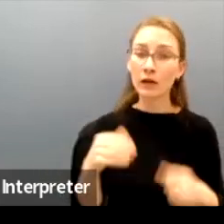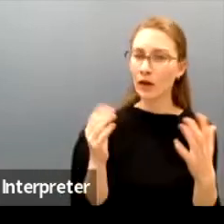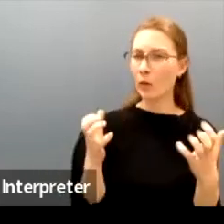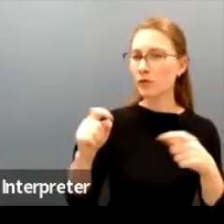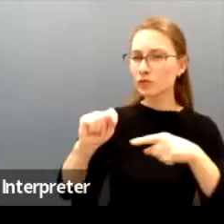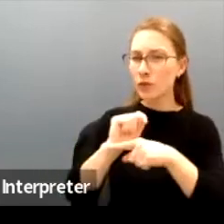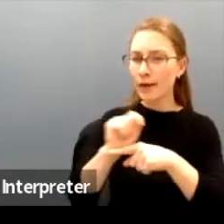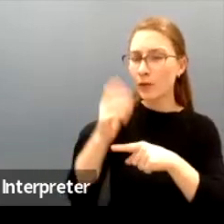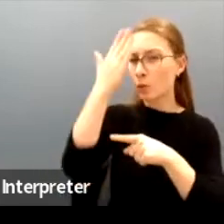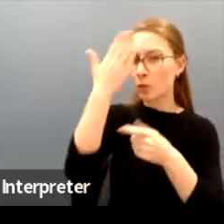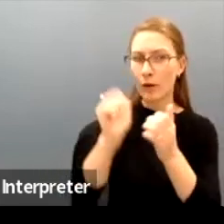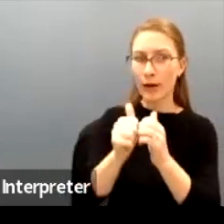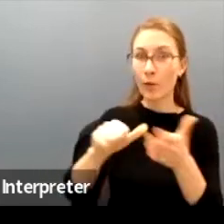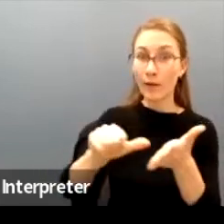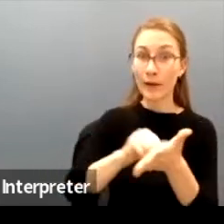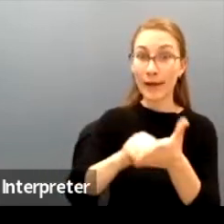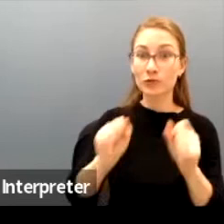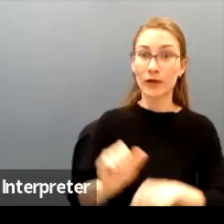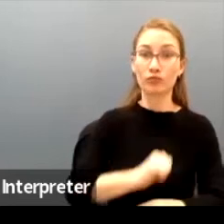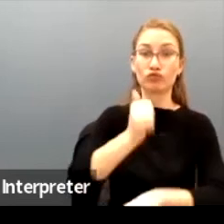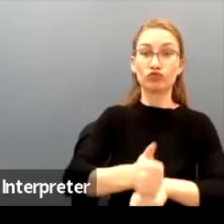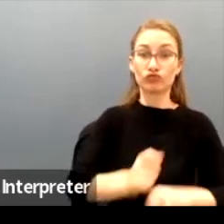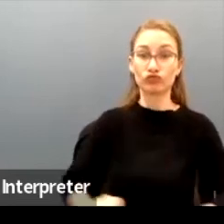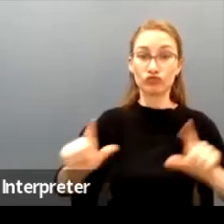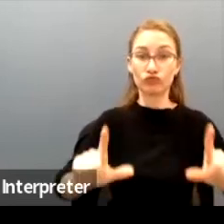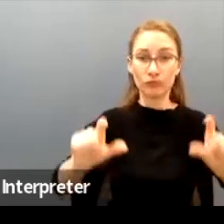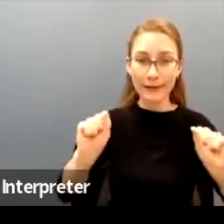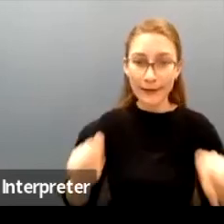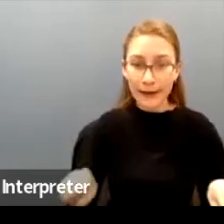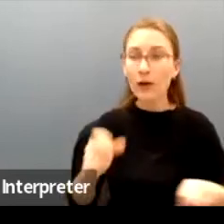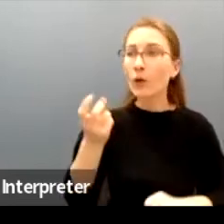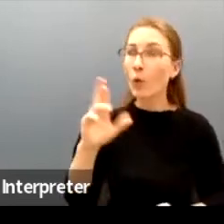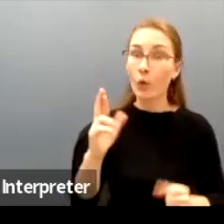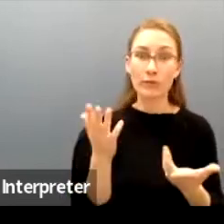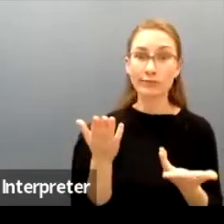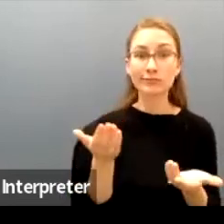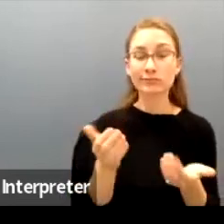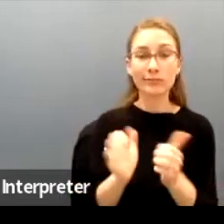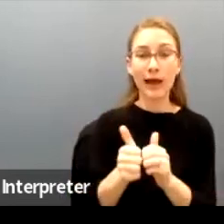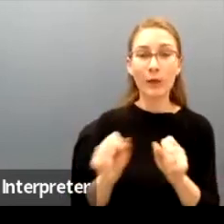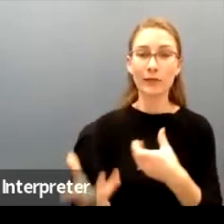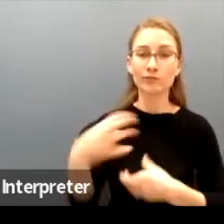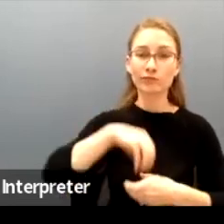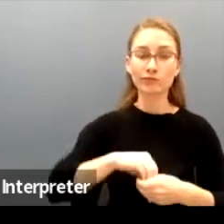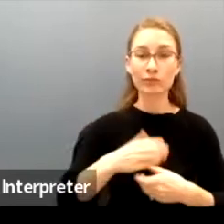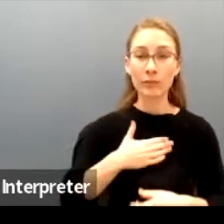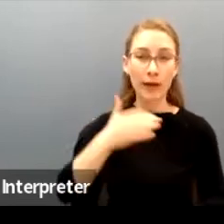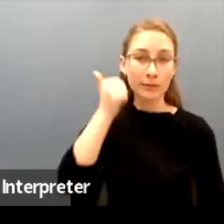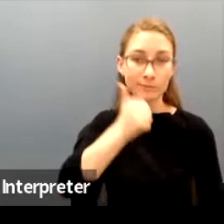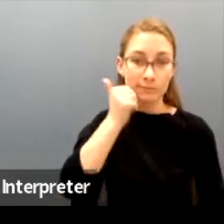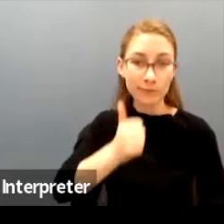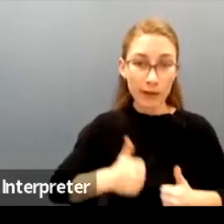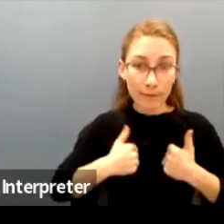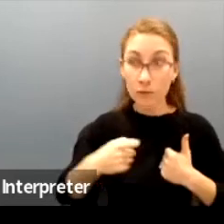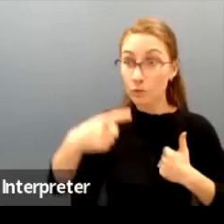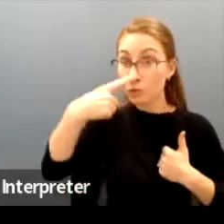how to program this page, or maybe I'm learning how to incorporate this device into my life. Can you give me supports? Can you give me suggestions?